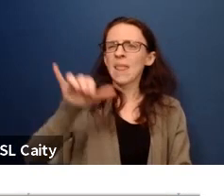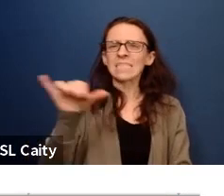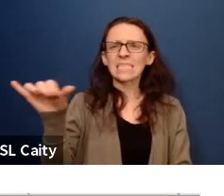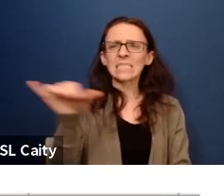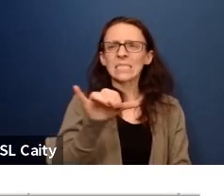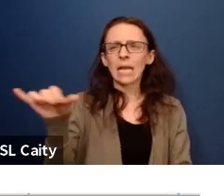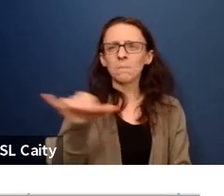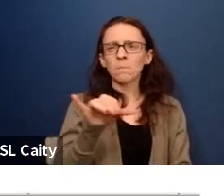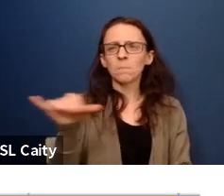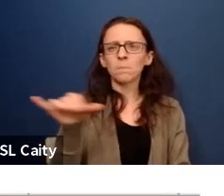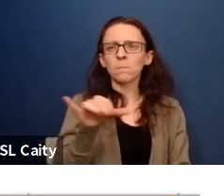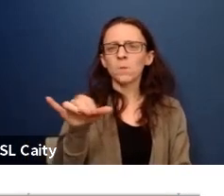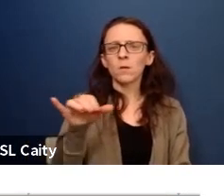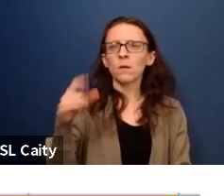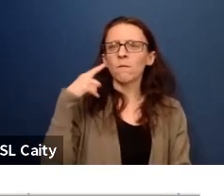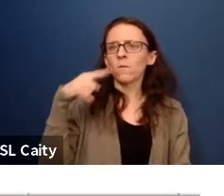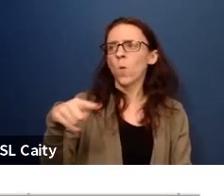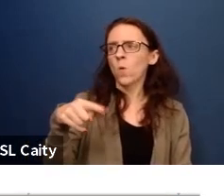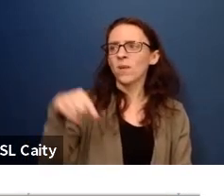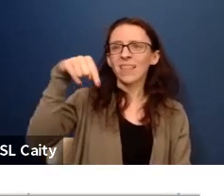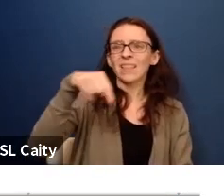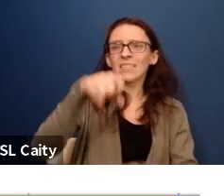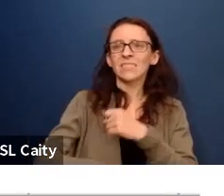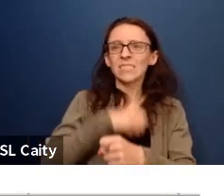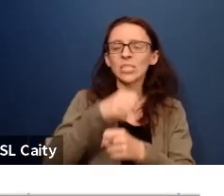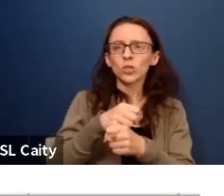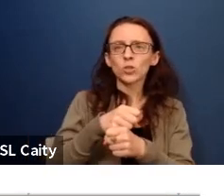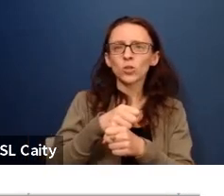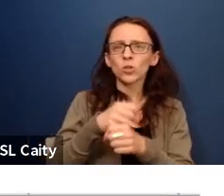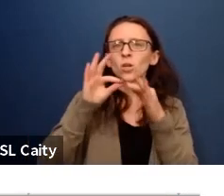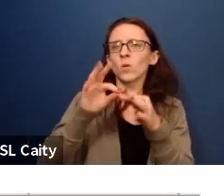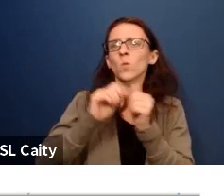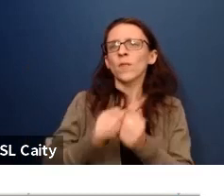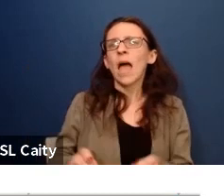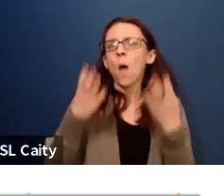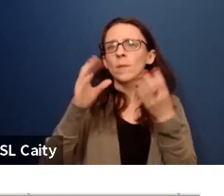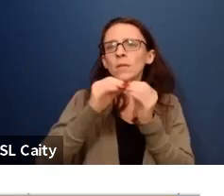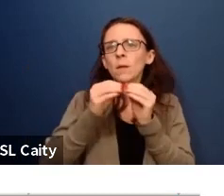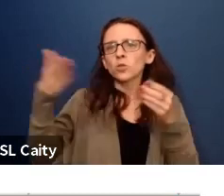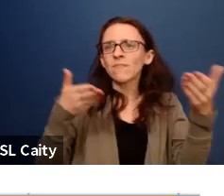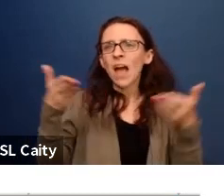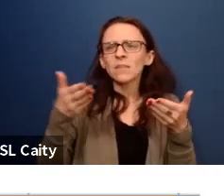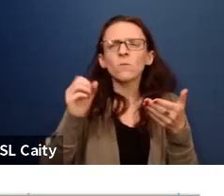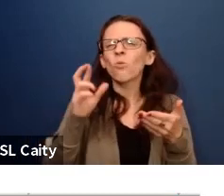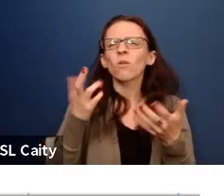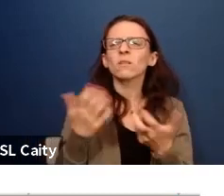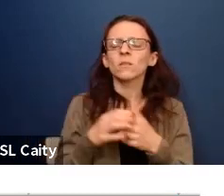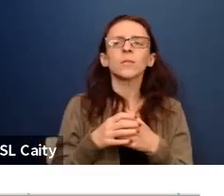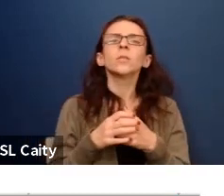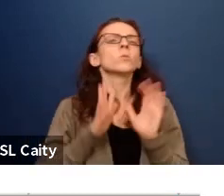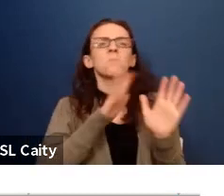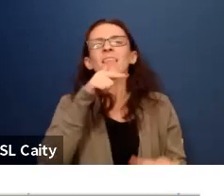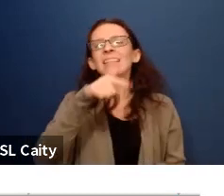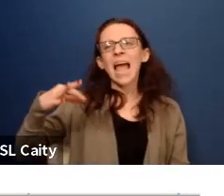what happened this year invitee wise, or I'm lost. So this is the